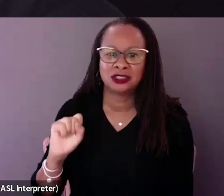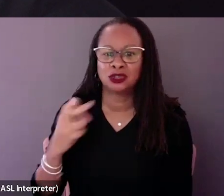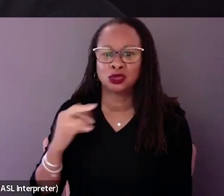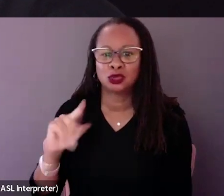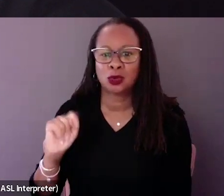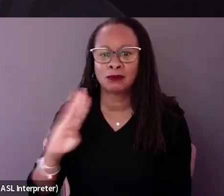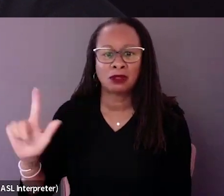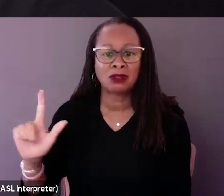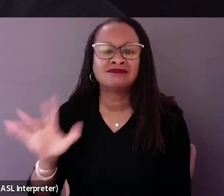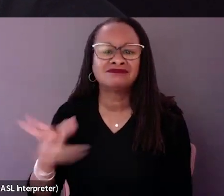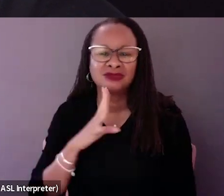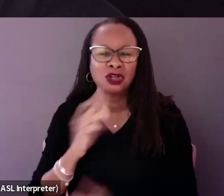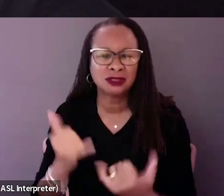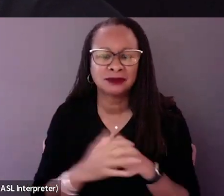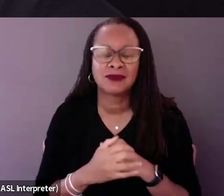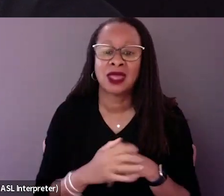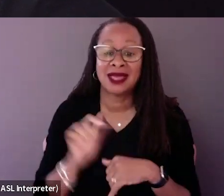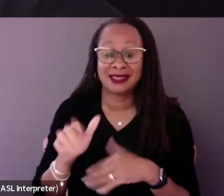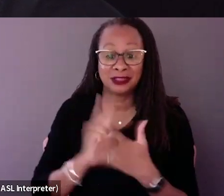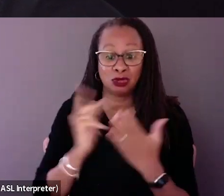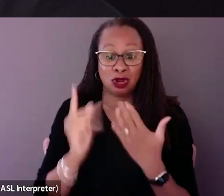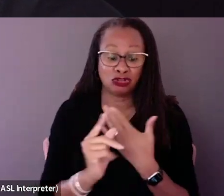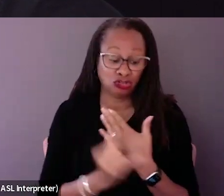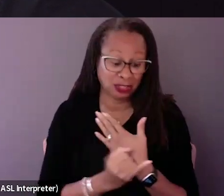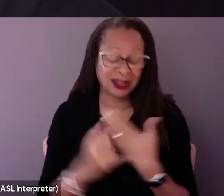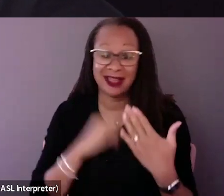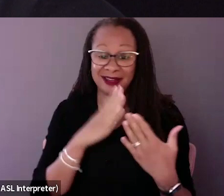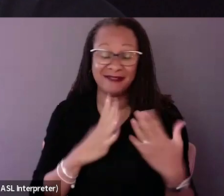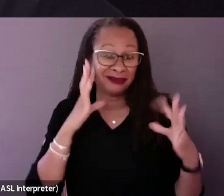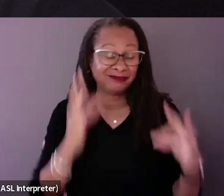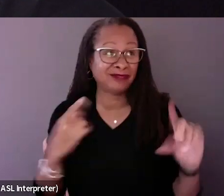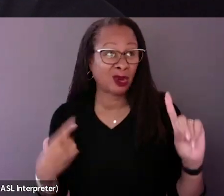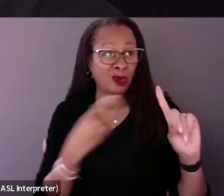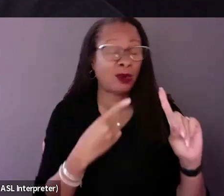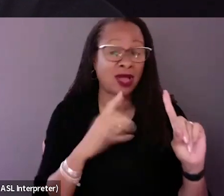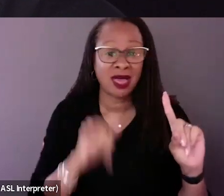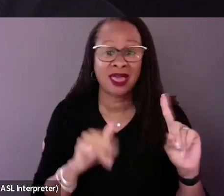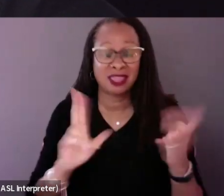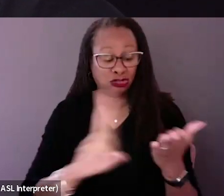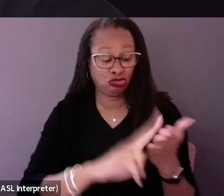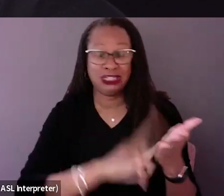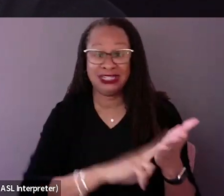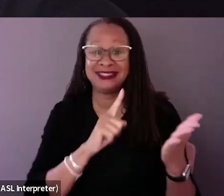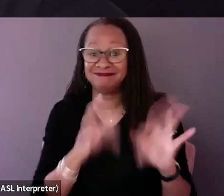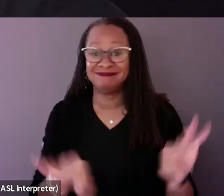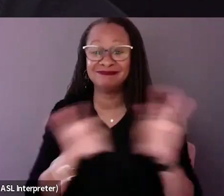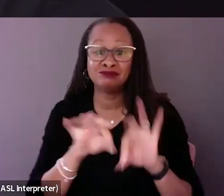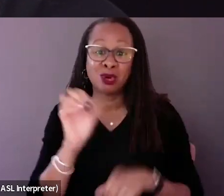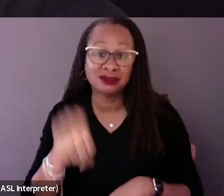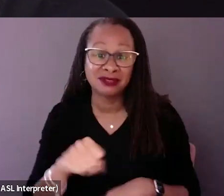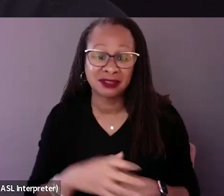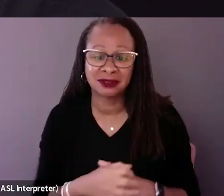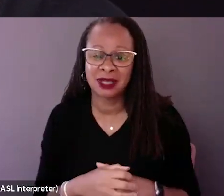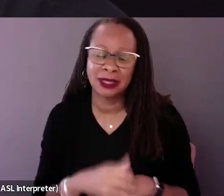this project, I myself never intended to. The treaty matters.